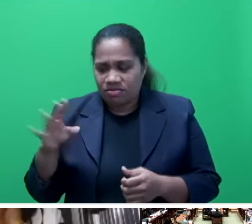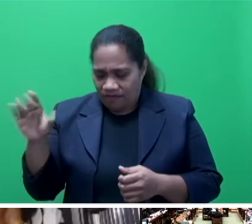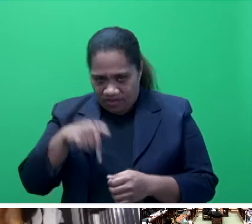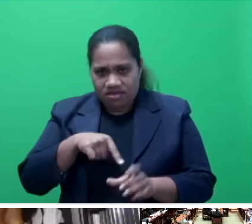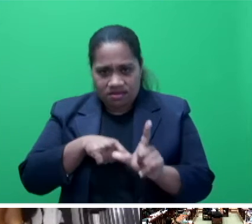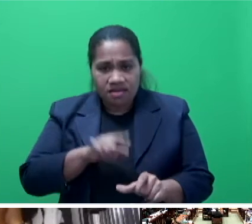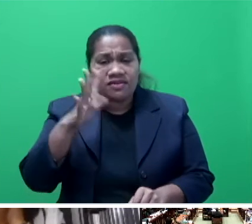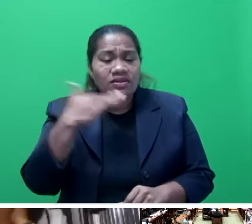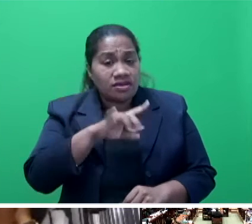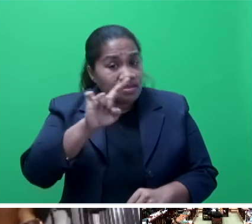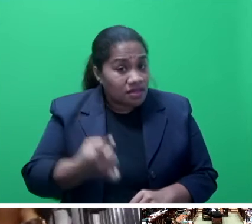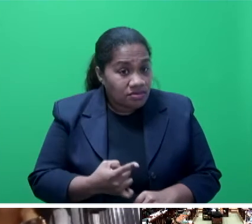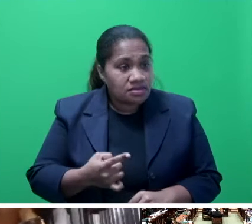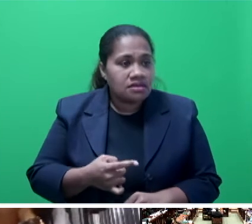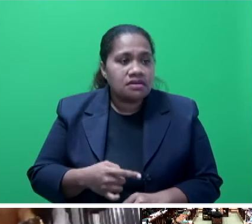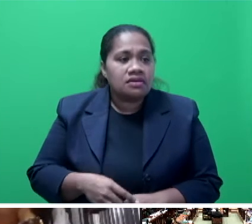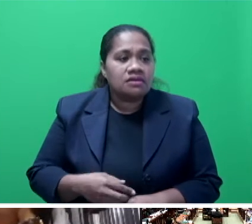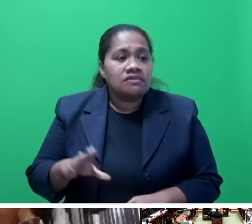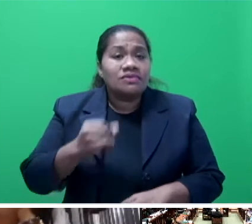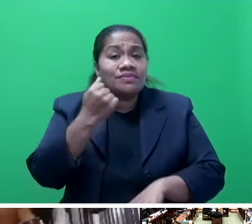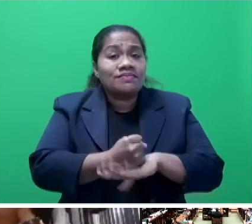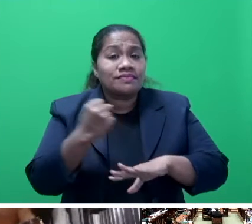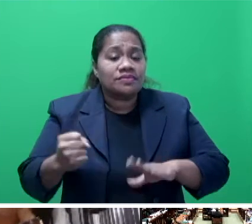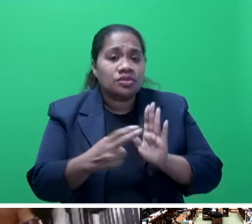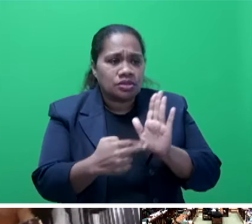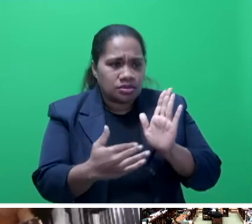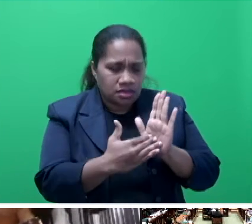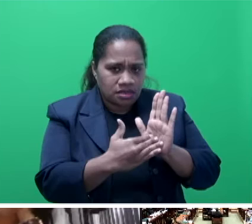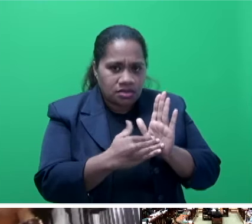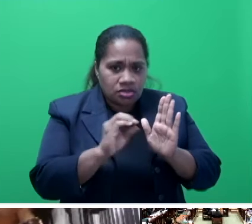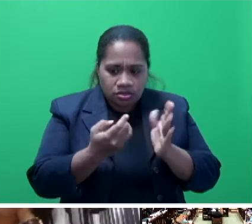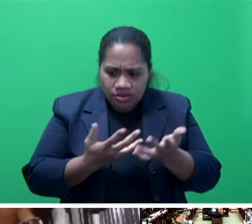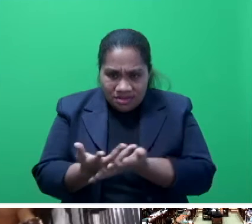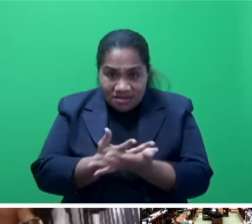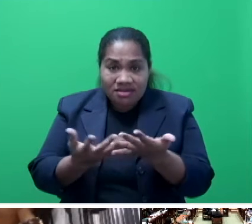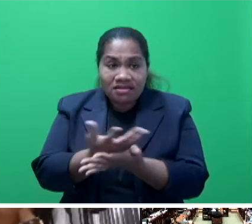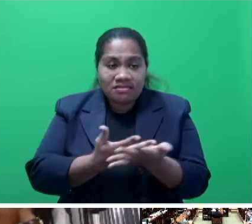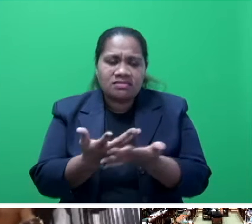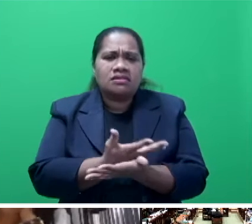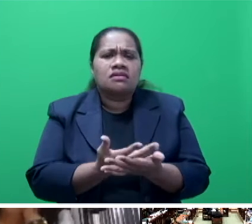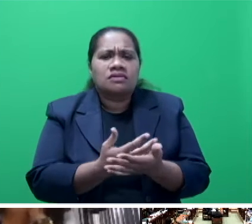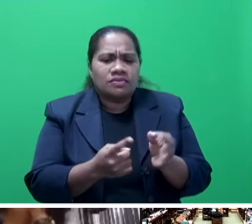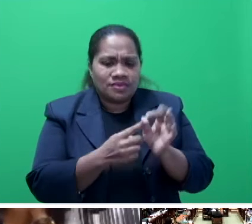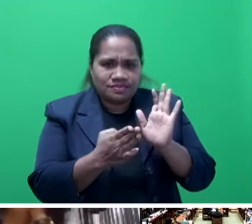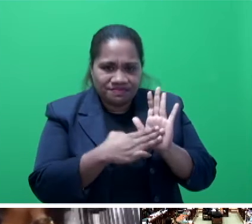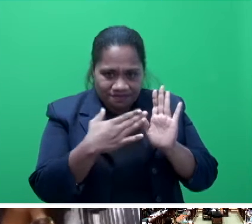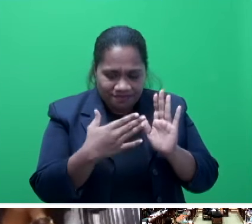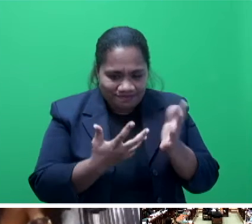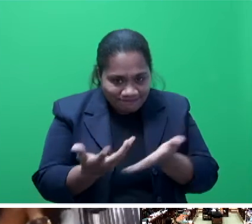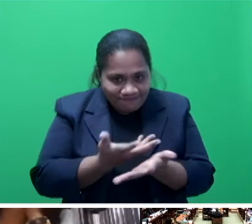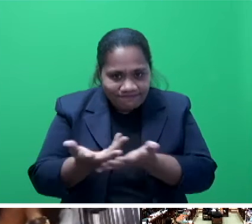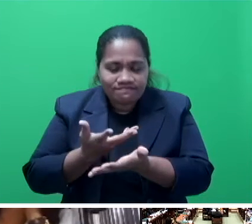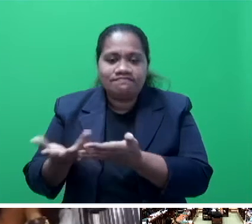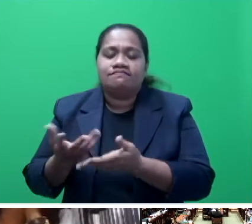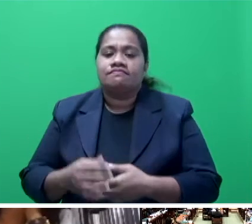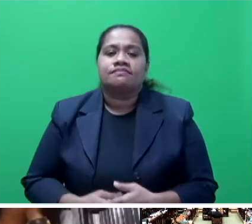committed by the government of New Zealand through the discussions that the Honourable Prime Minister has had also with the Honourable Prime